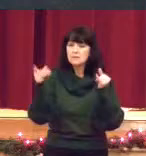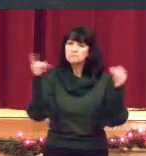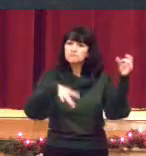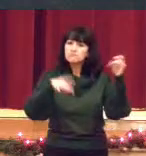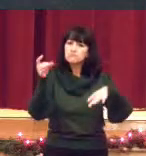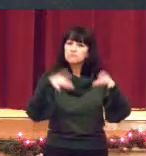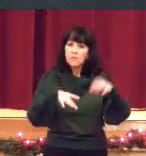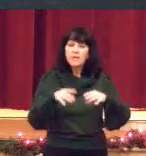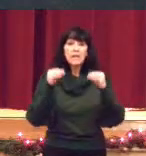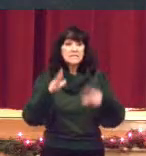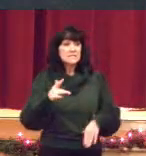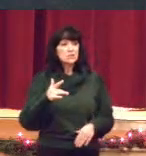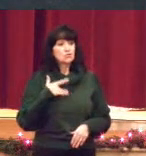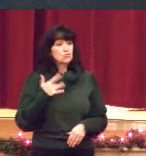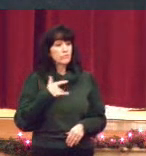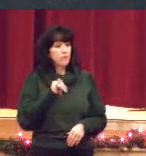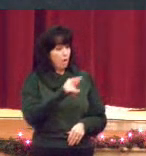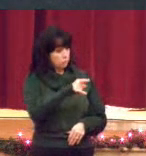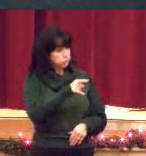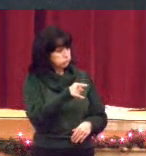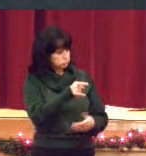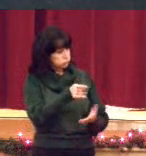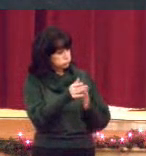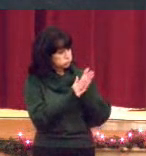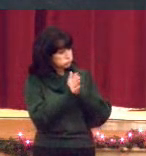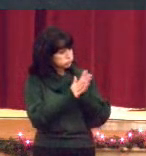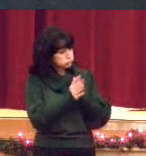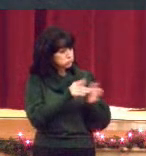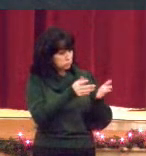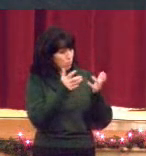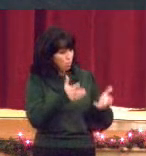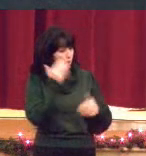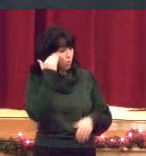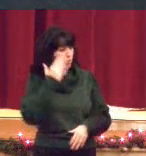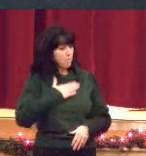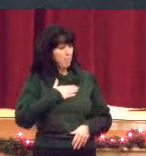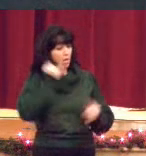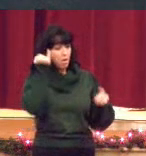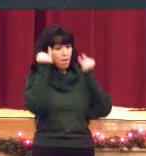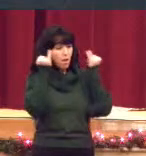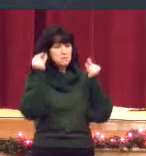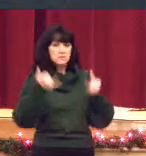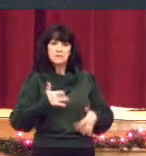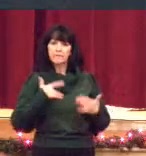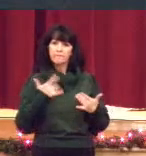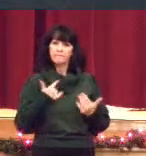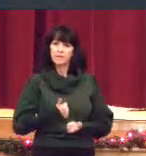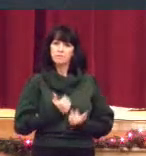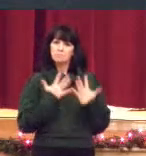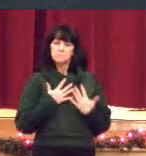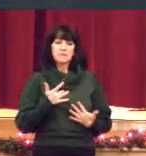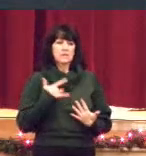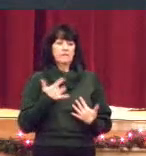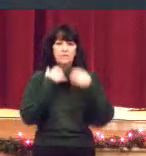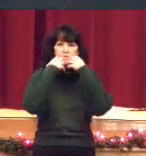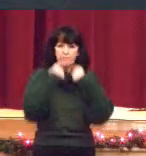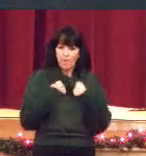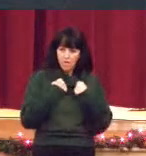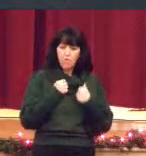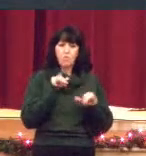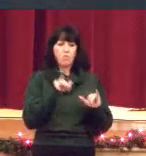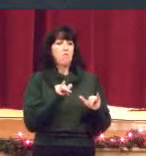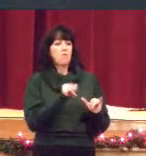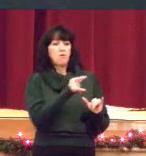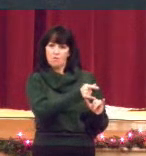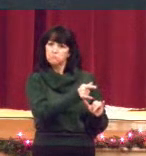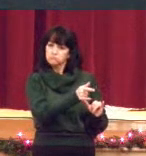and were willing to stay, which addresses that recruitment and retention piece that we talked about. We talk about extending the school day